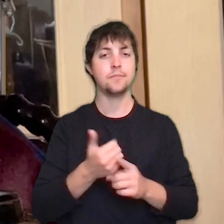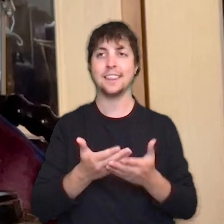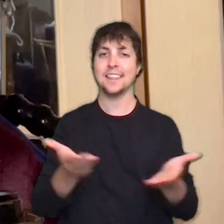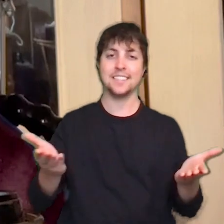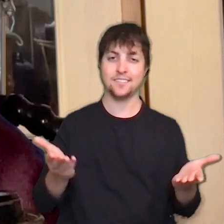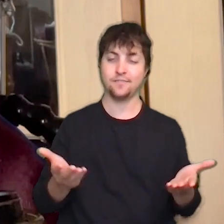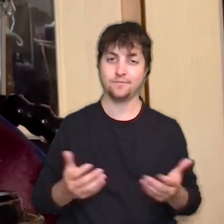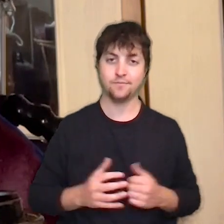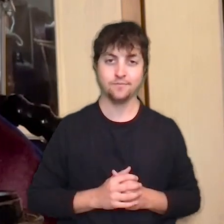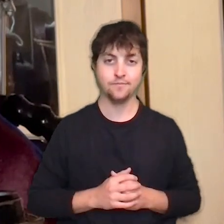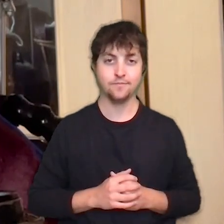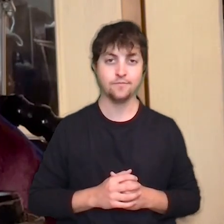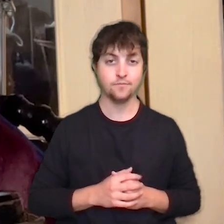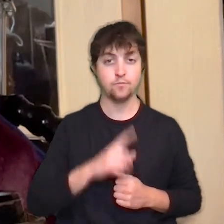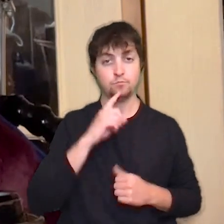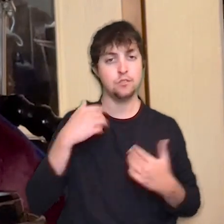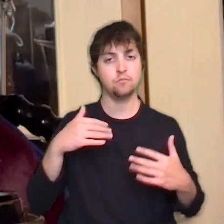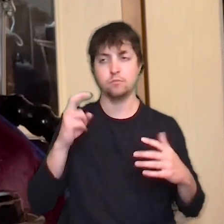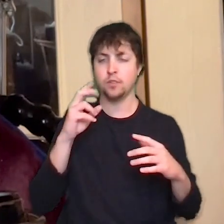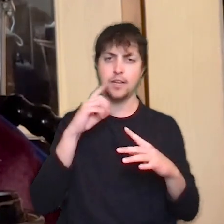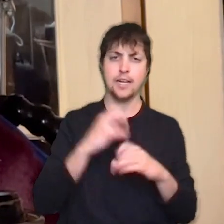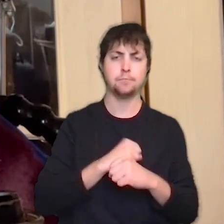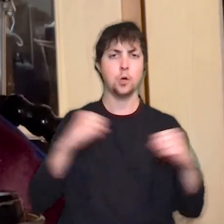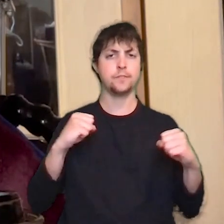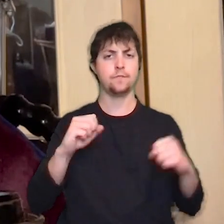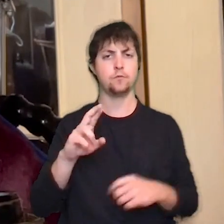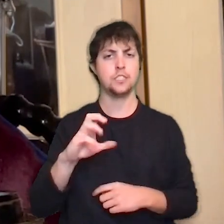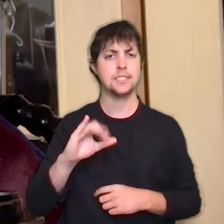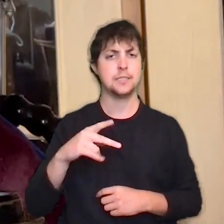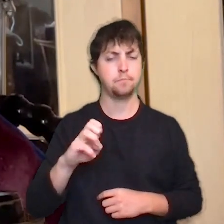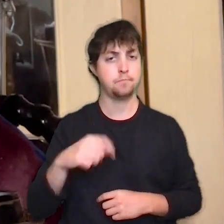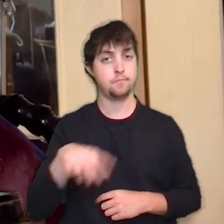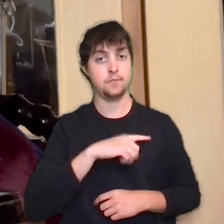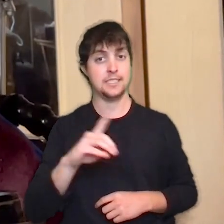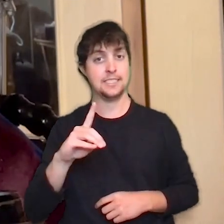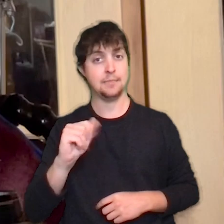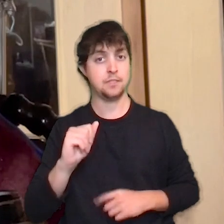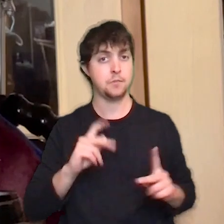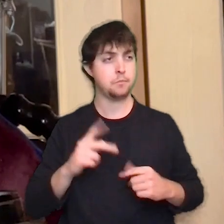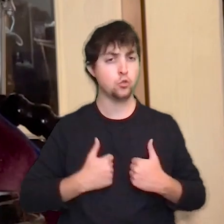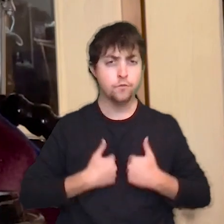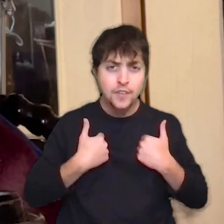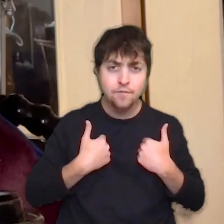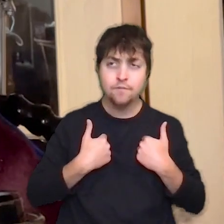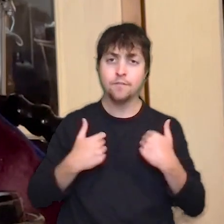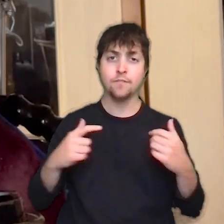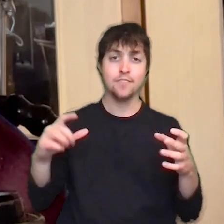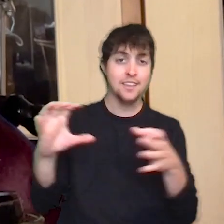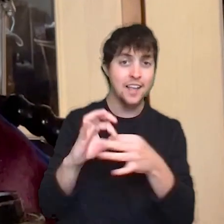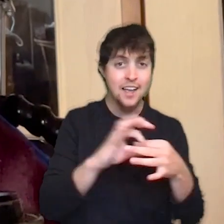social media was a thing. It was an explosive recipe. Disabled people